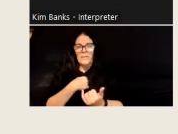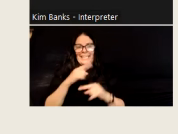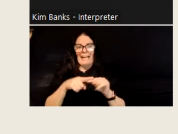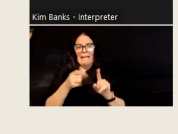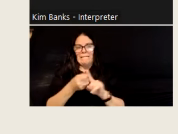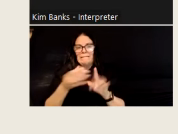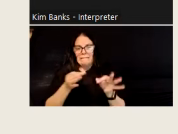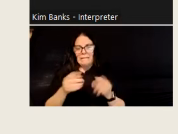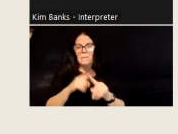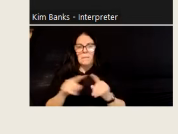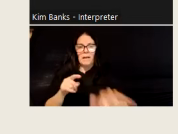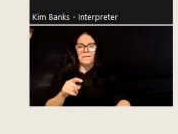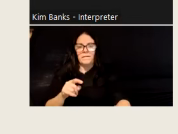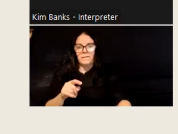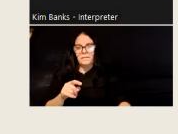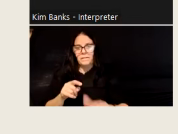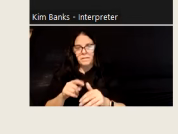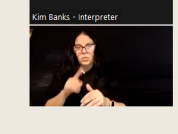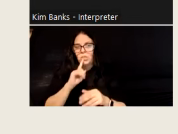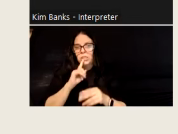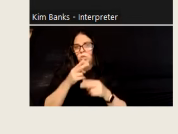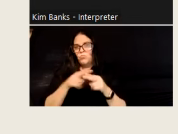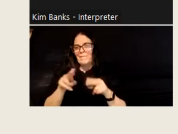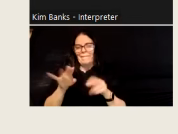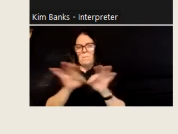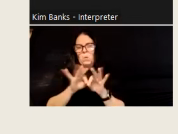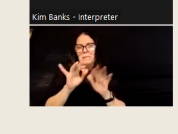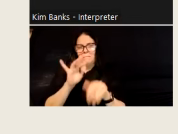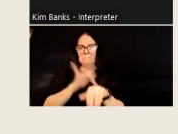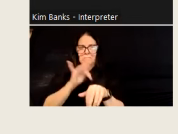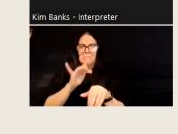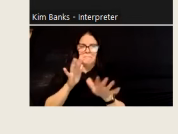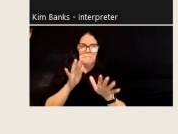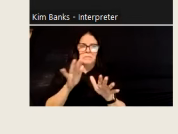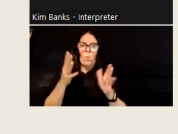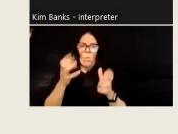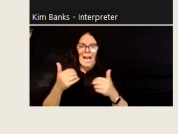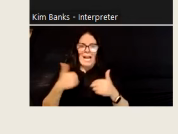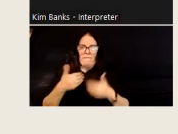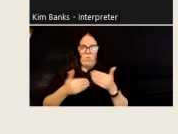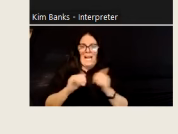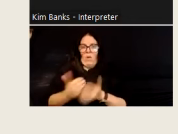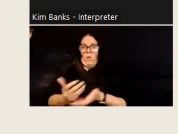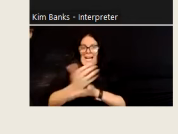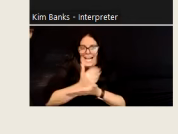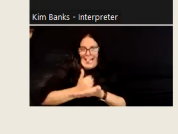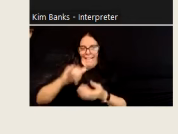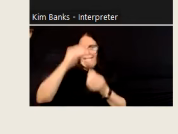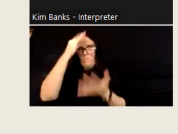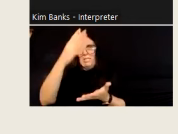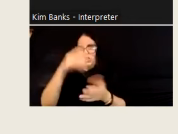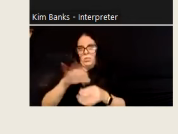depth, but very briefly, you do want to have a process in place to collect that data in your organization. Not everybody